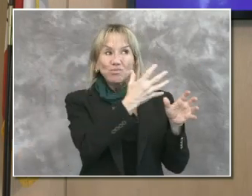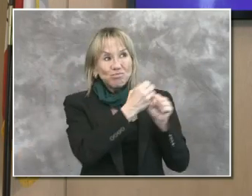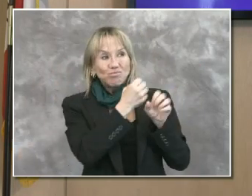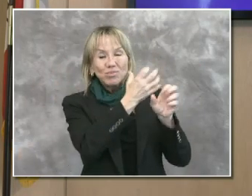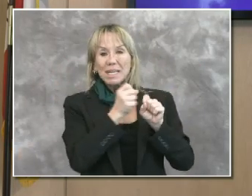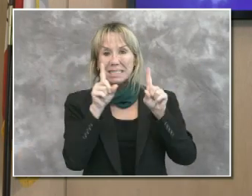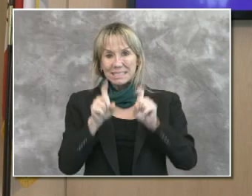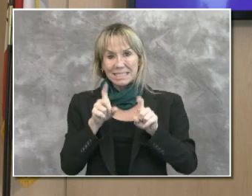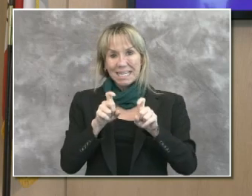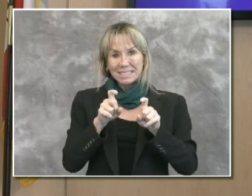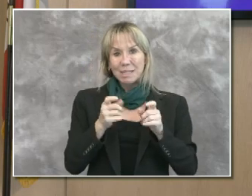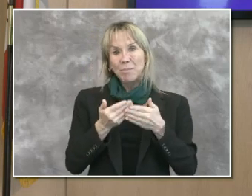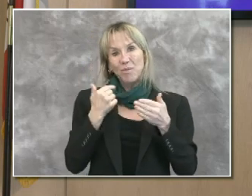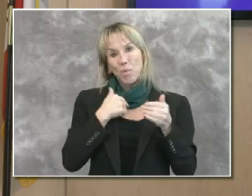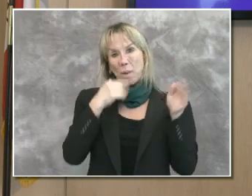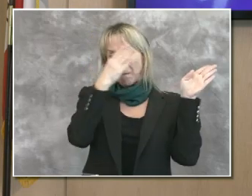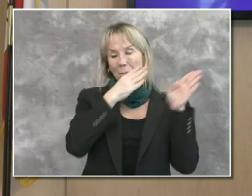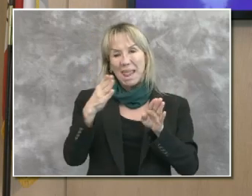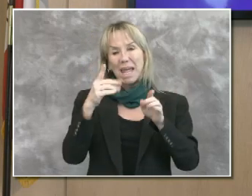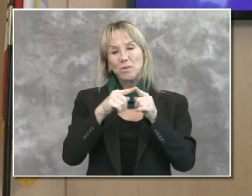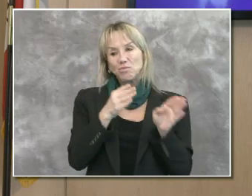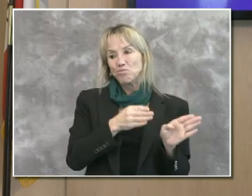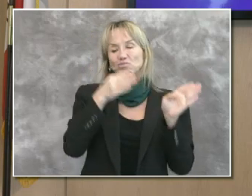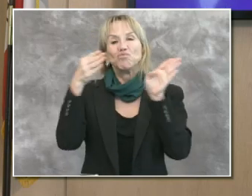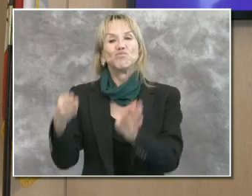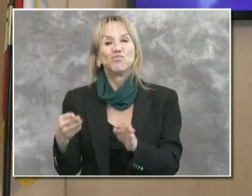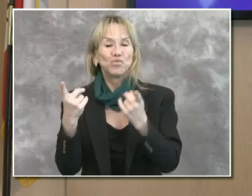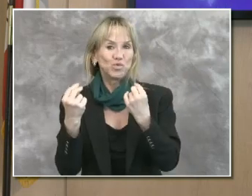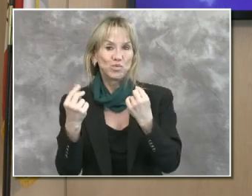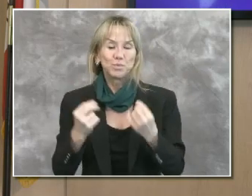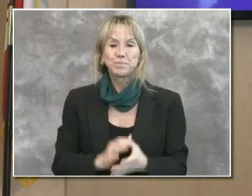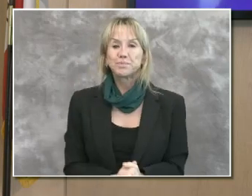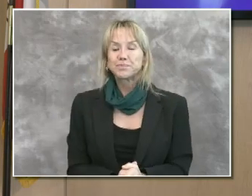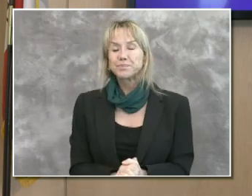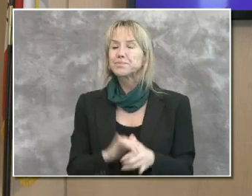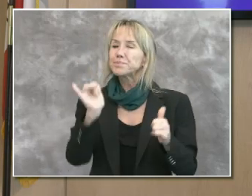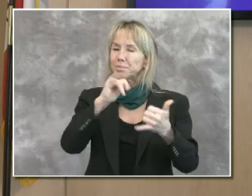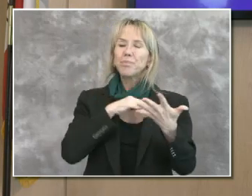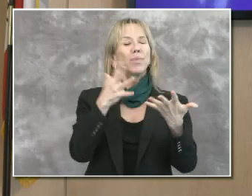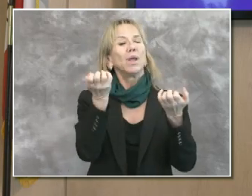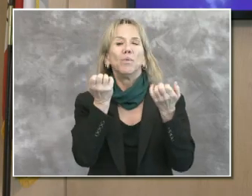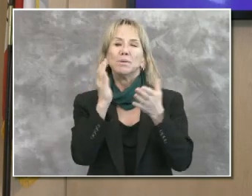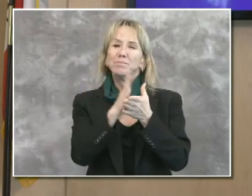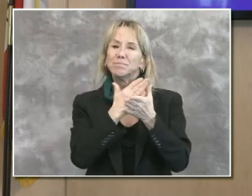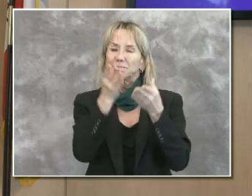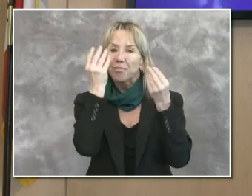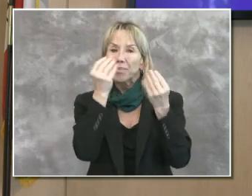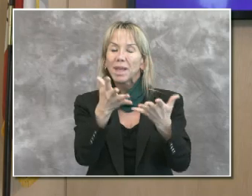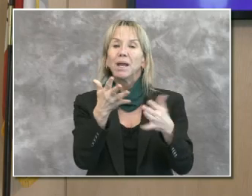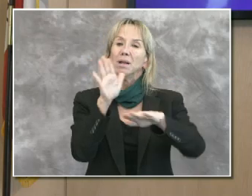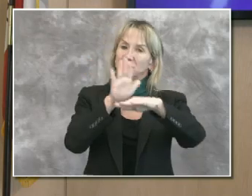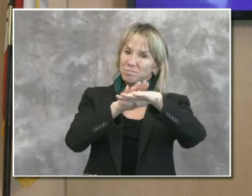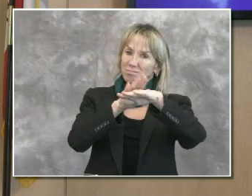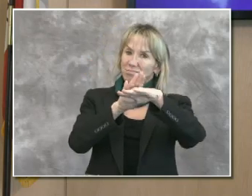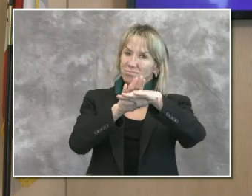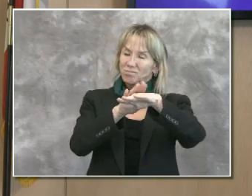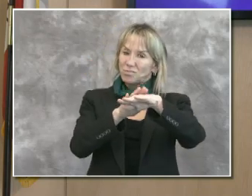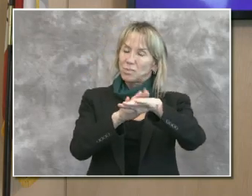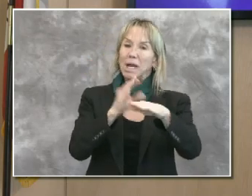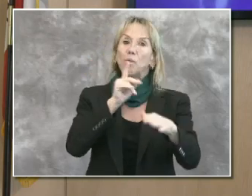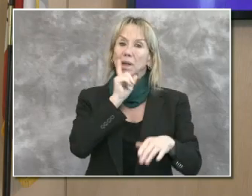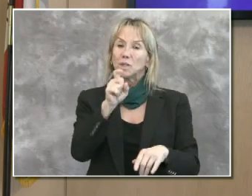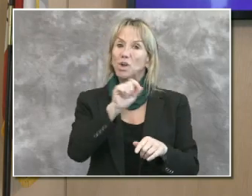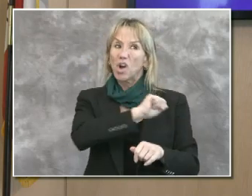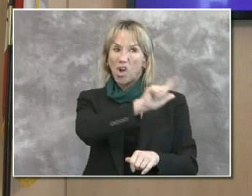phase. And I want to share with you a cautionary tale that I think should serve as a reminder to